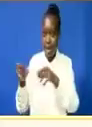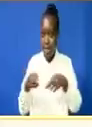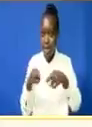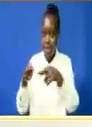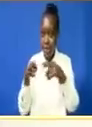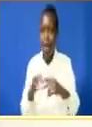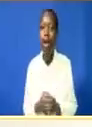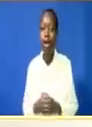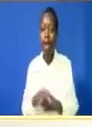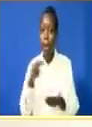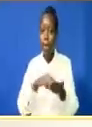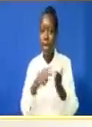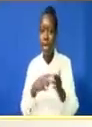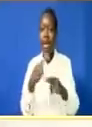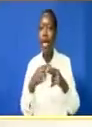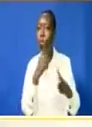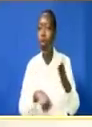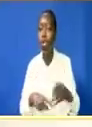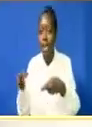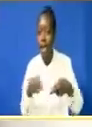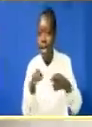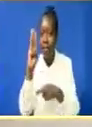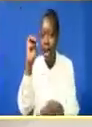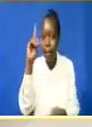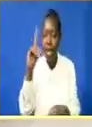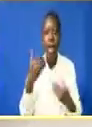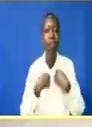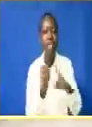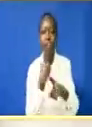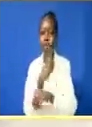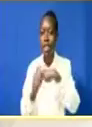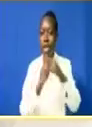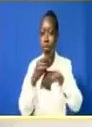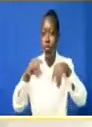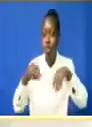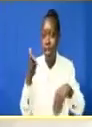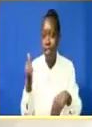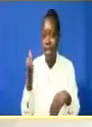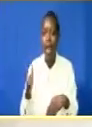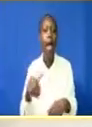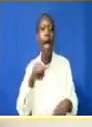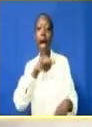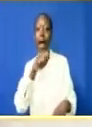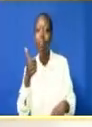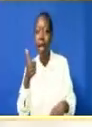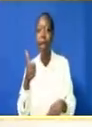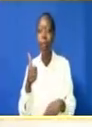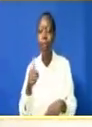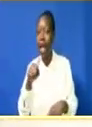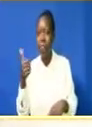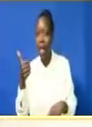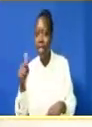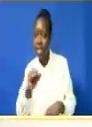Pale chini kabisa. All right. There is the different types of soil there. Okay. Next, that just kando ya mto, mm. there is another type of